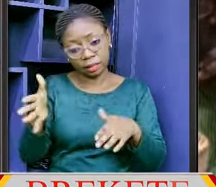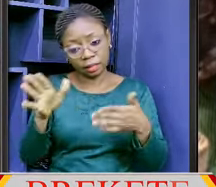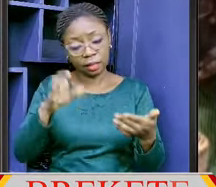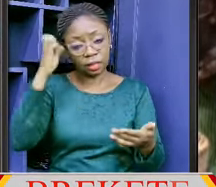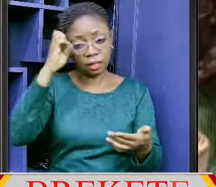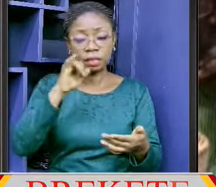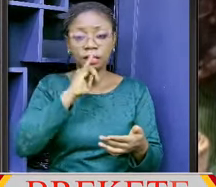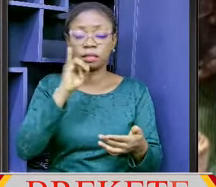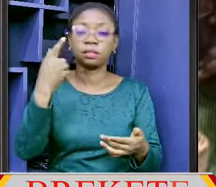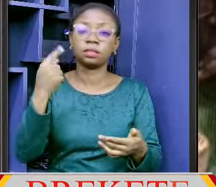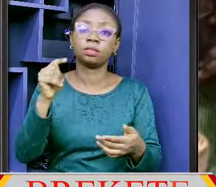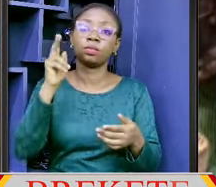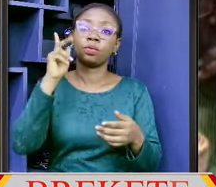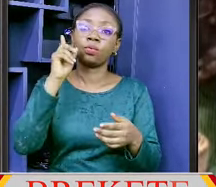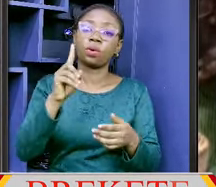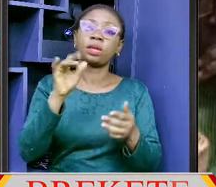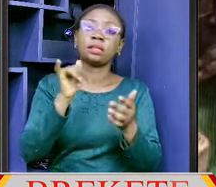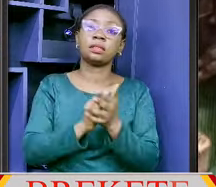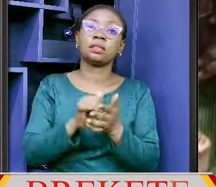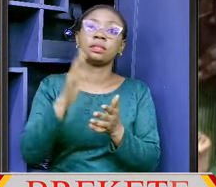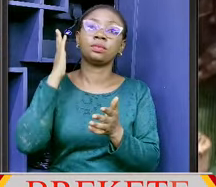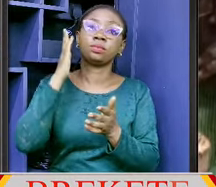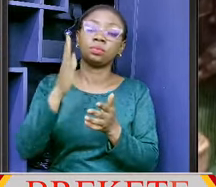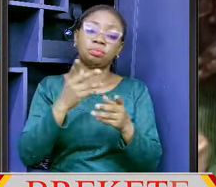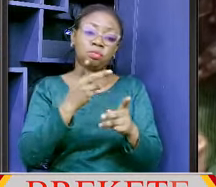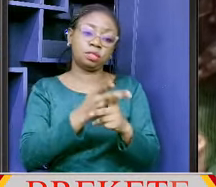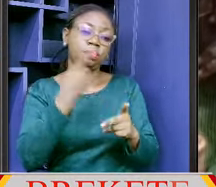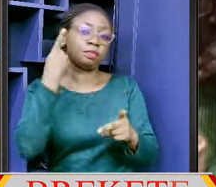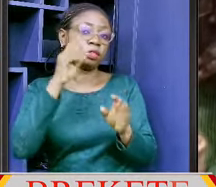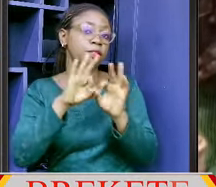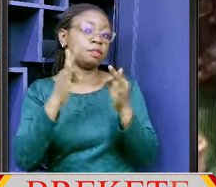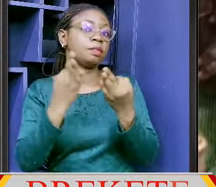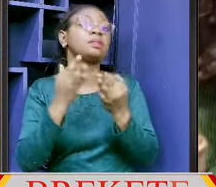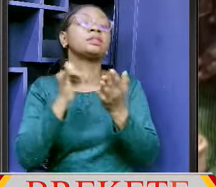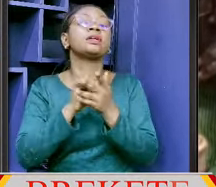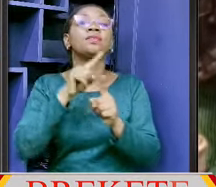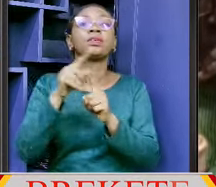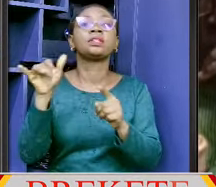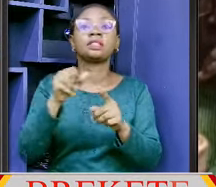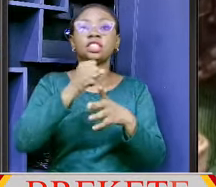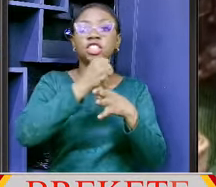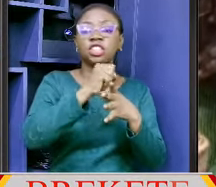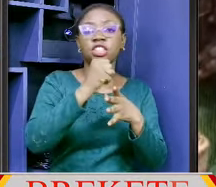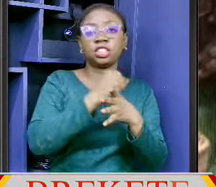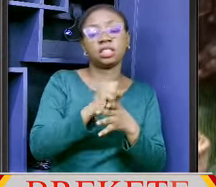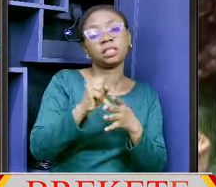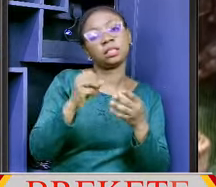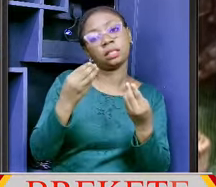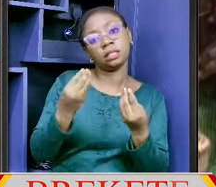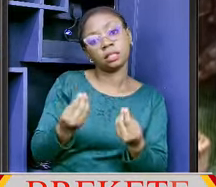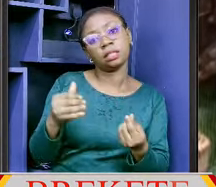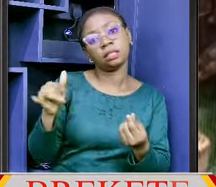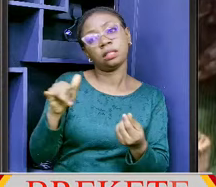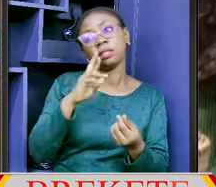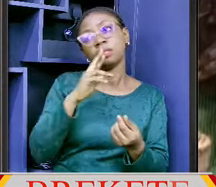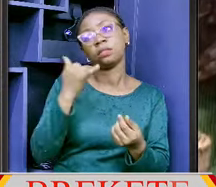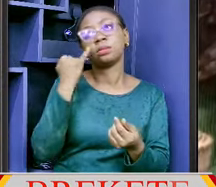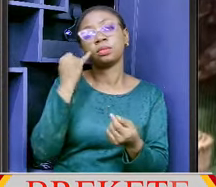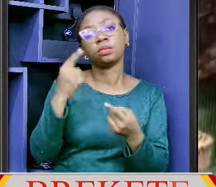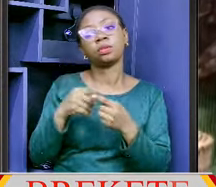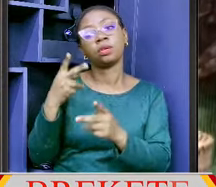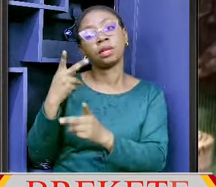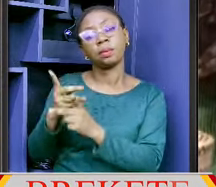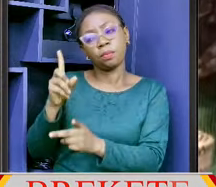he's the one that will take charge of the family. That when they share the land, they should reserve one land for him to enable